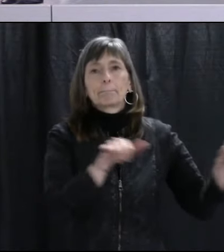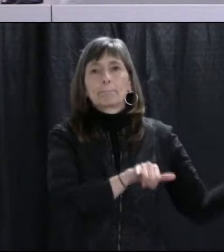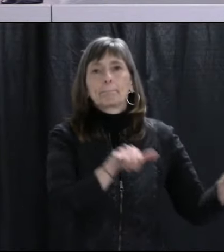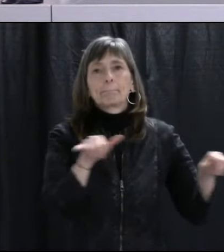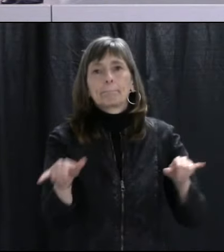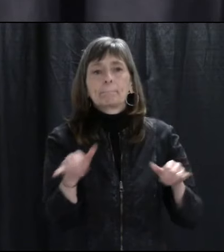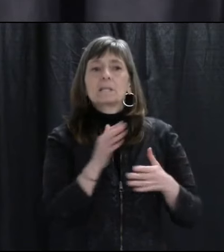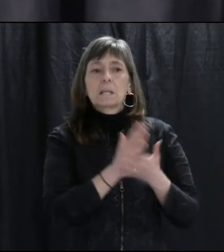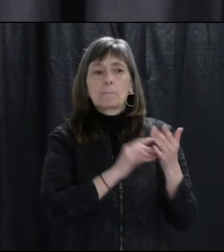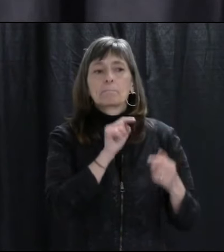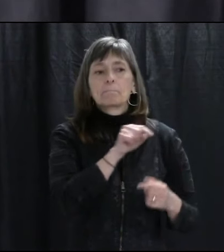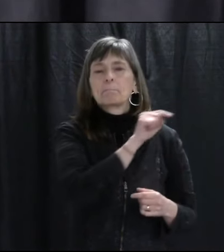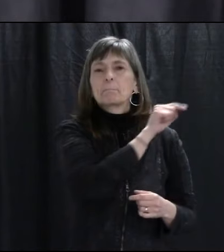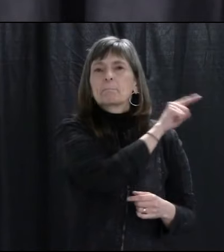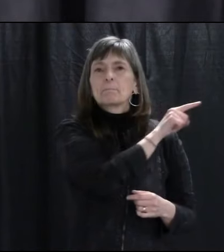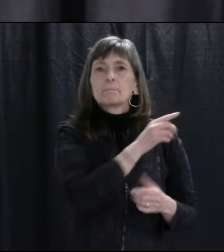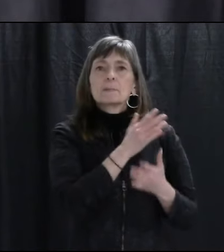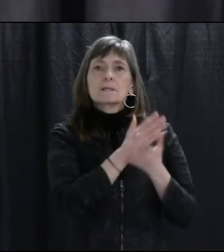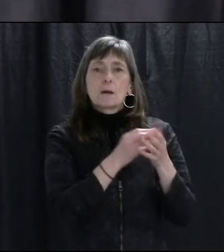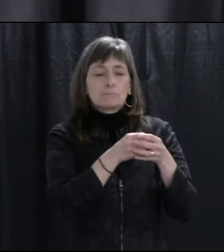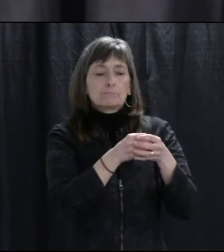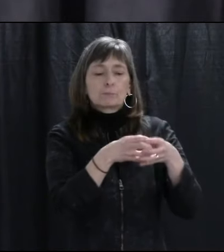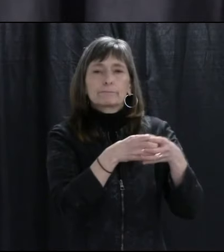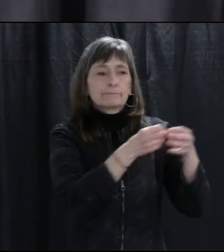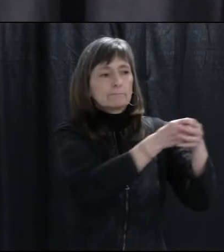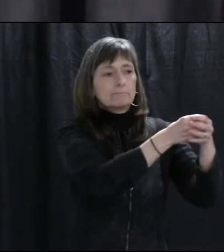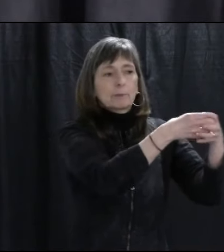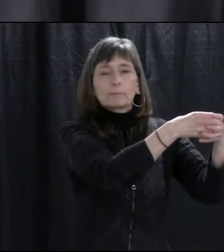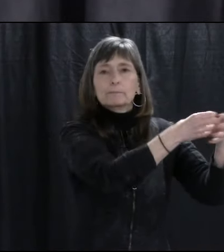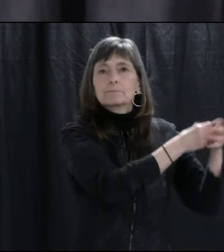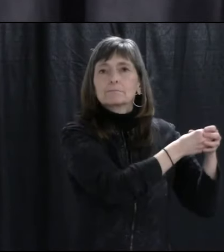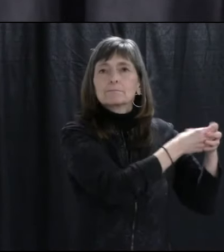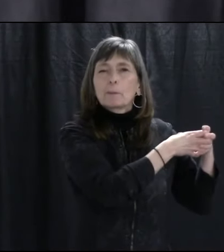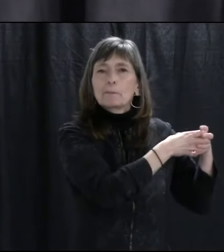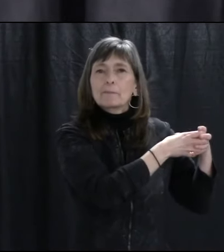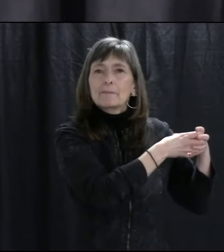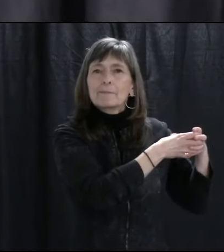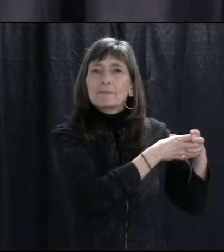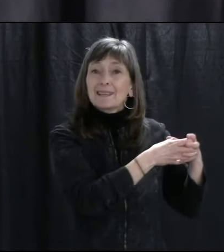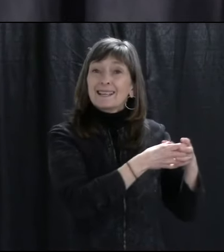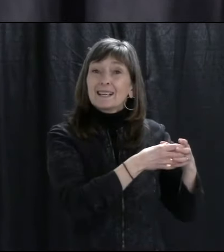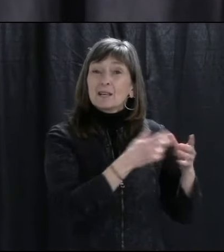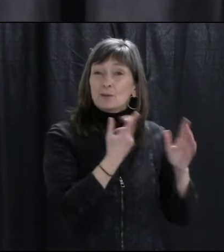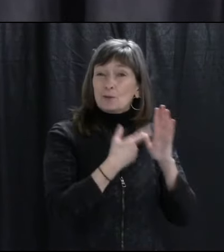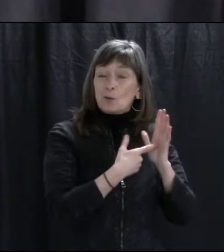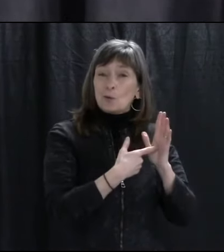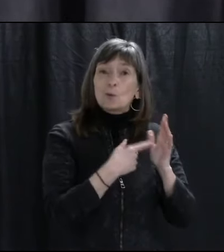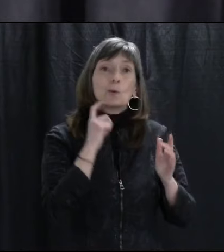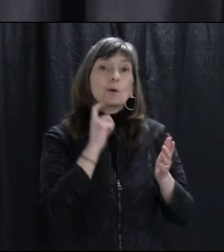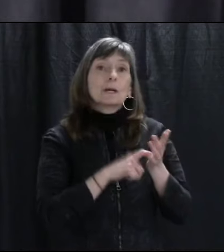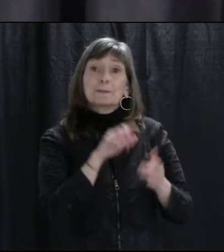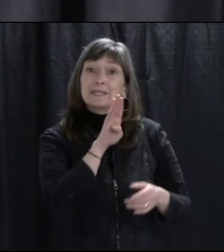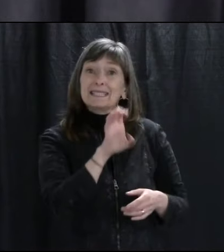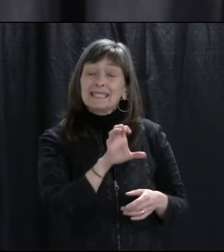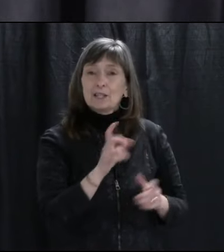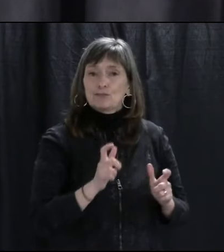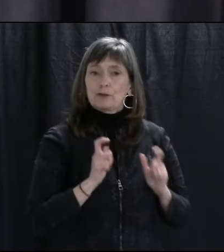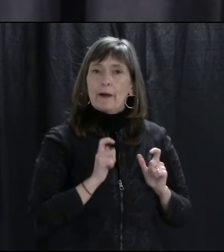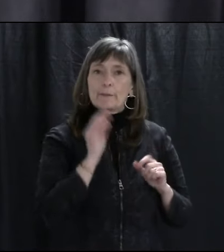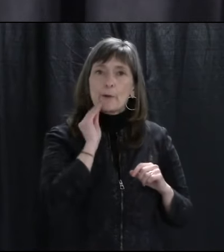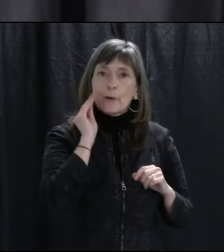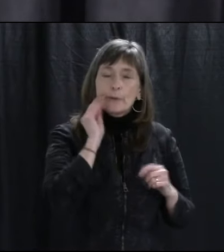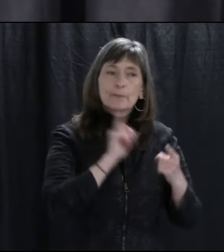There have been outbreaks clustered around a retirement home in BC. There was a convention